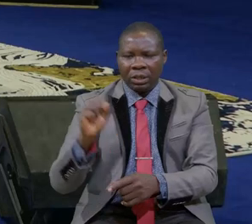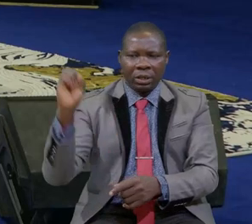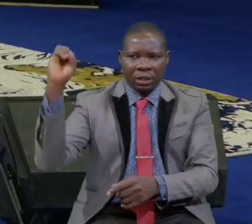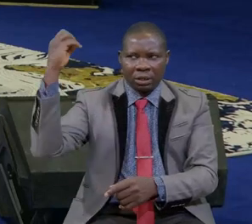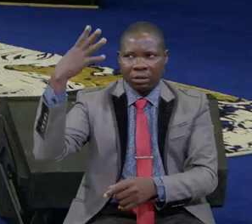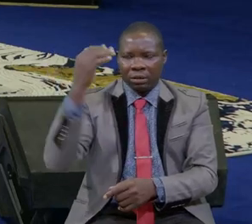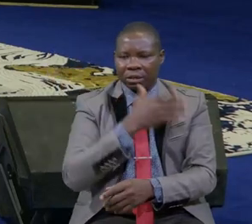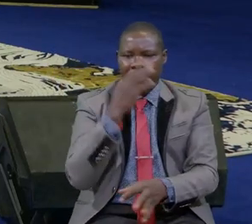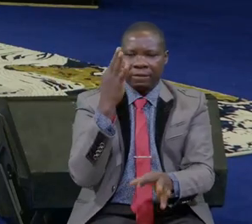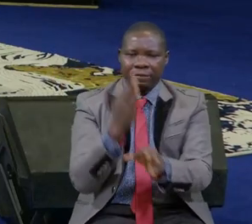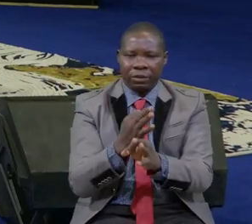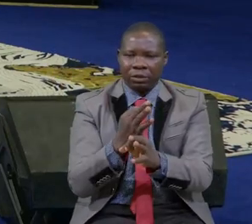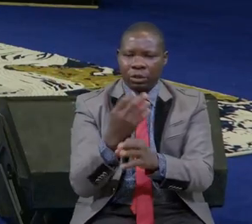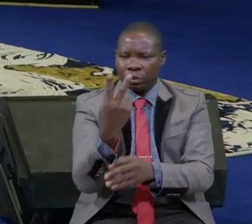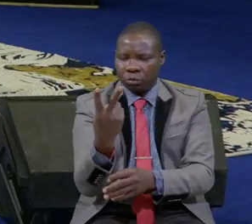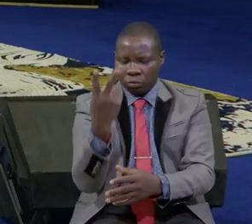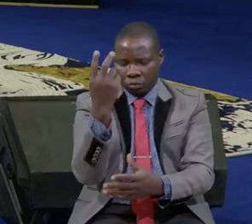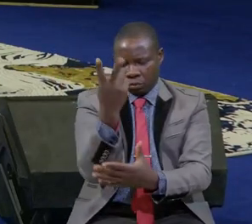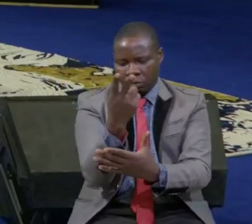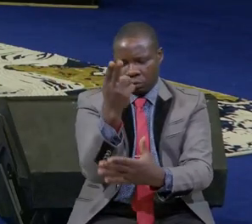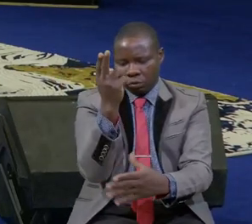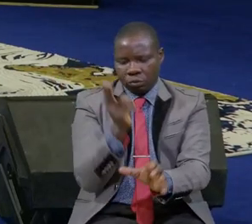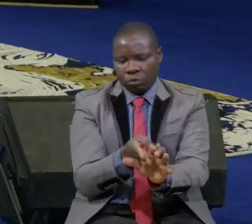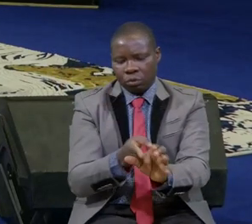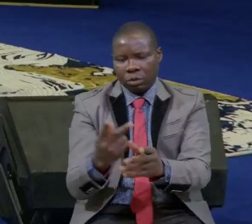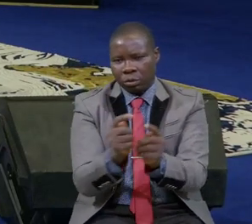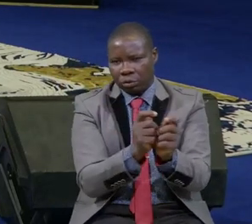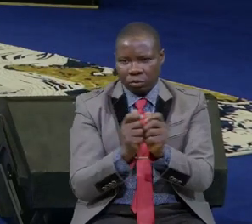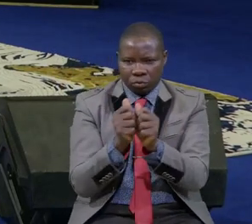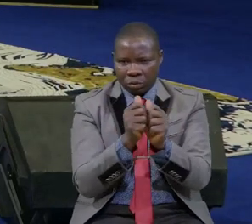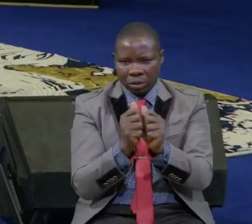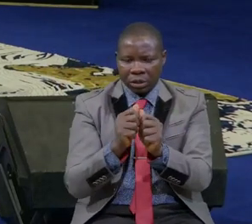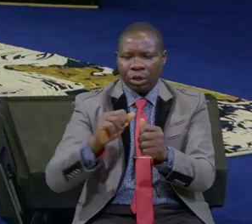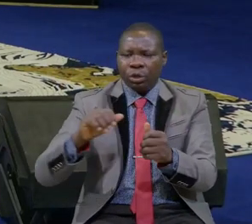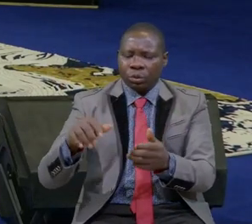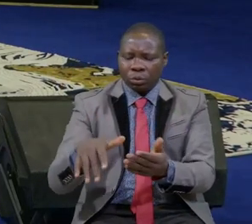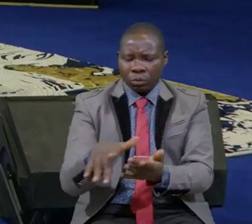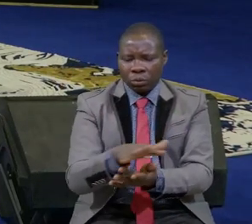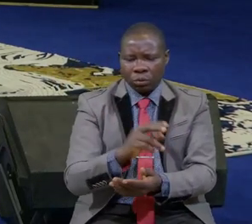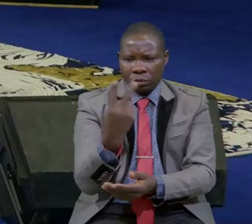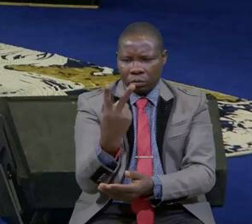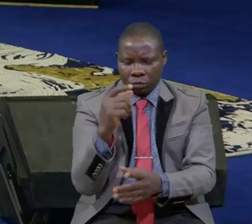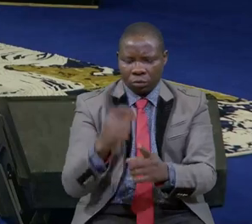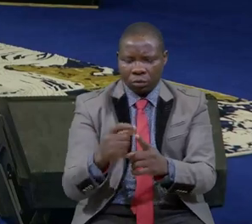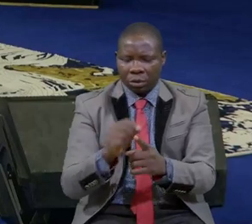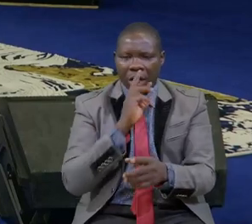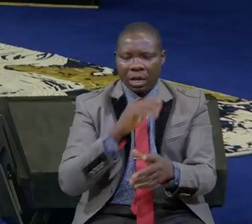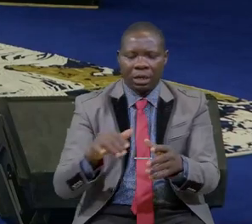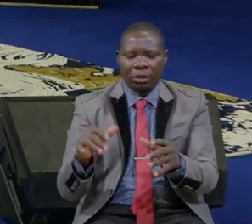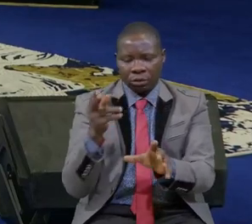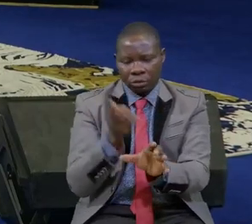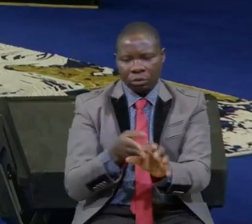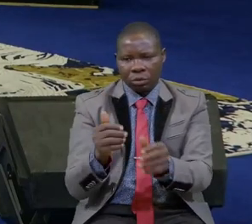together. Those two virtues are joined together. And what God has joined